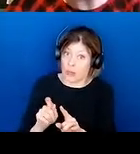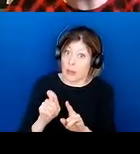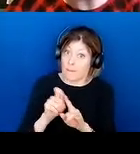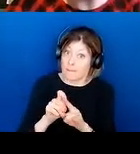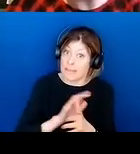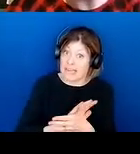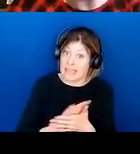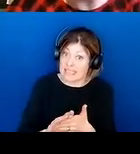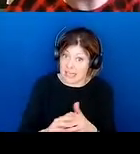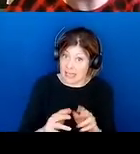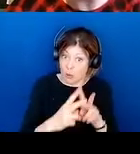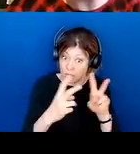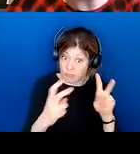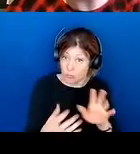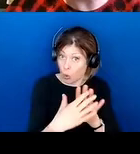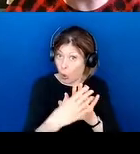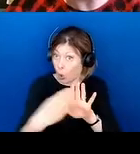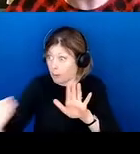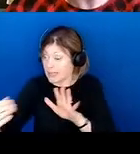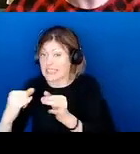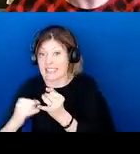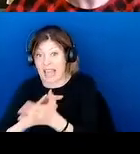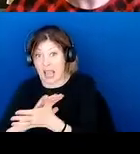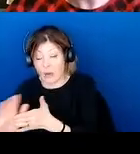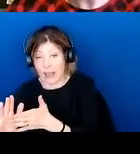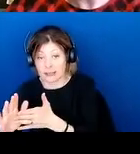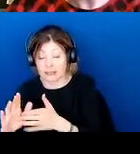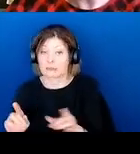and Hamilton's own masterpiece, Painshill.